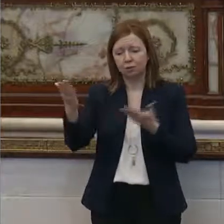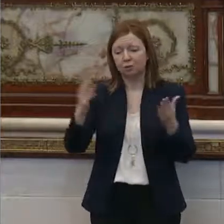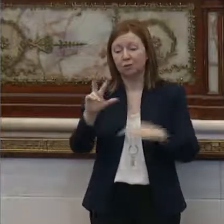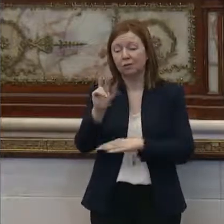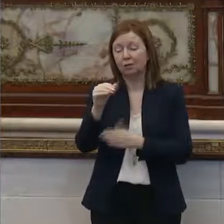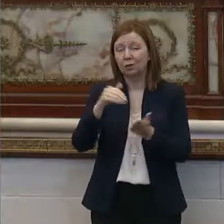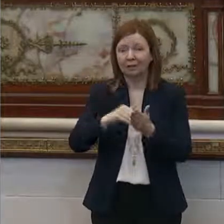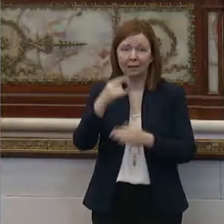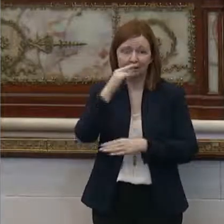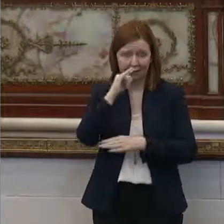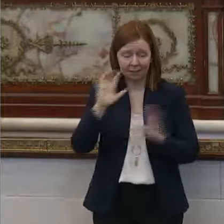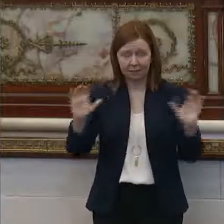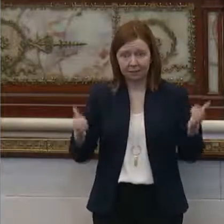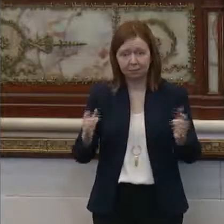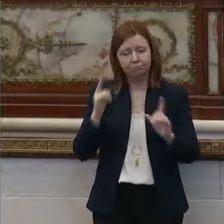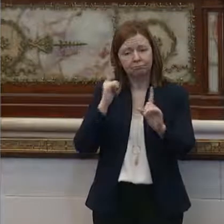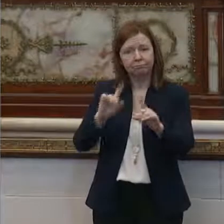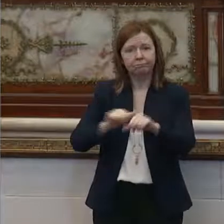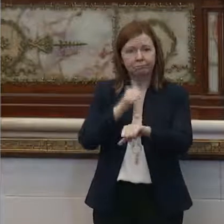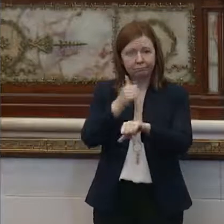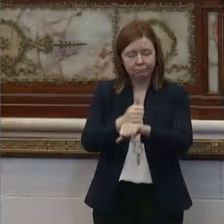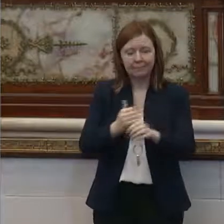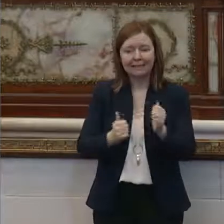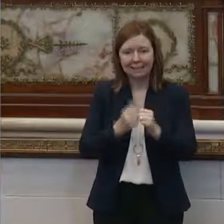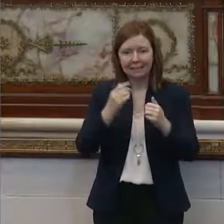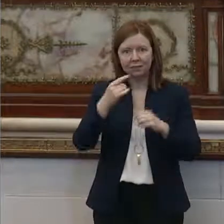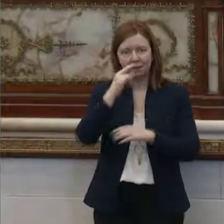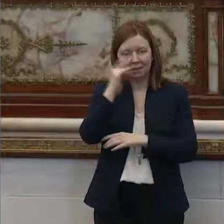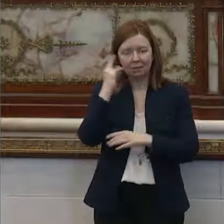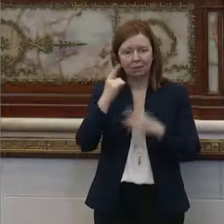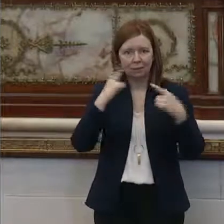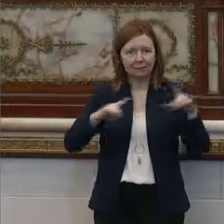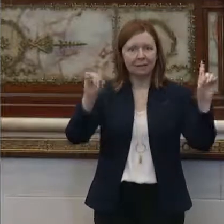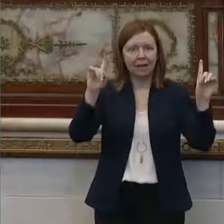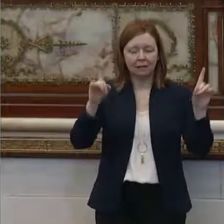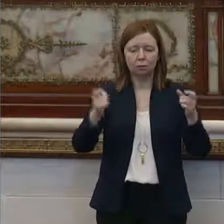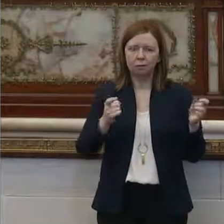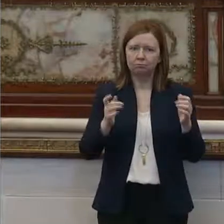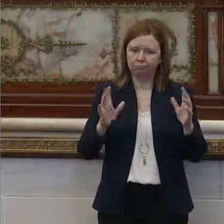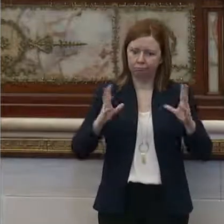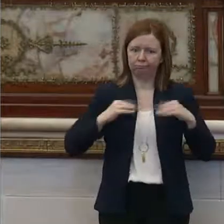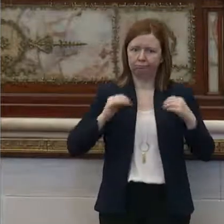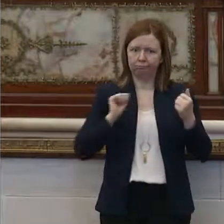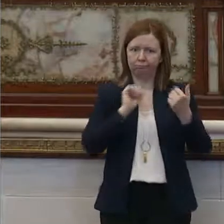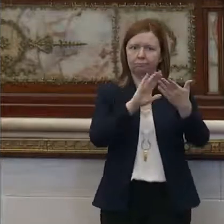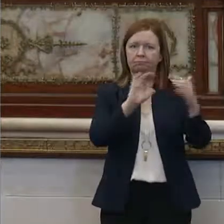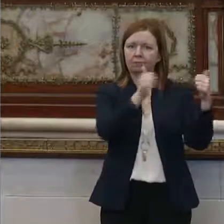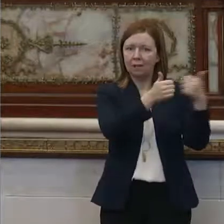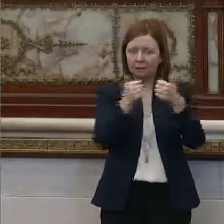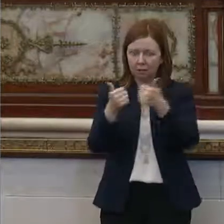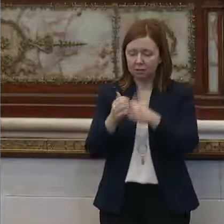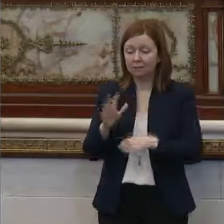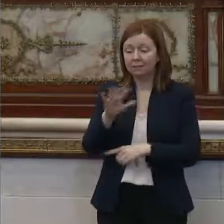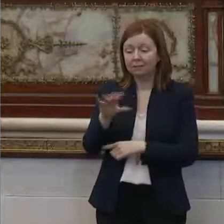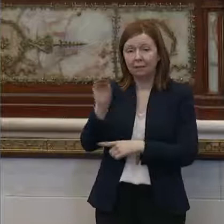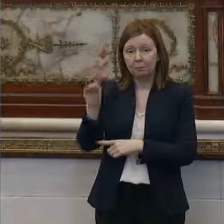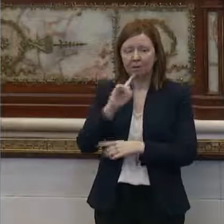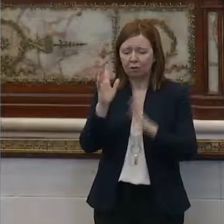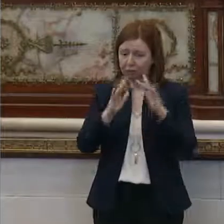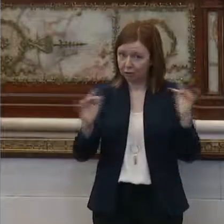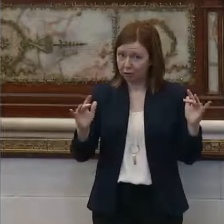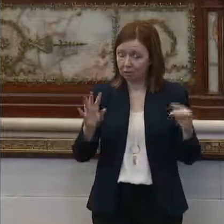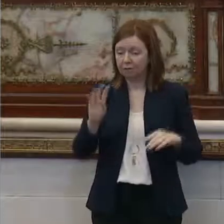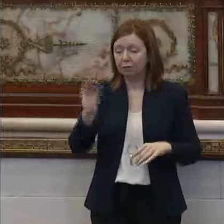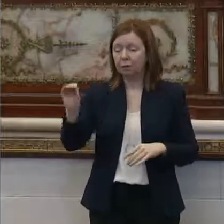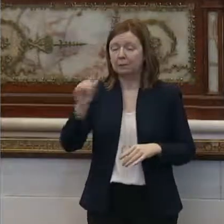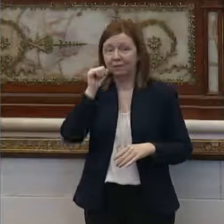30,000 kids and aims to set each up for success to deal with life's challenges. 55% of our students are diverse and 40%